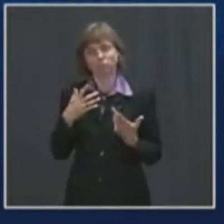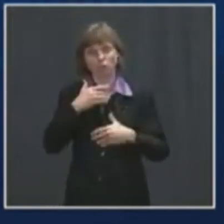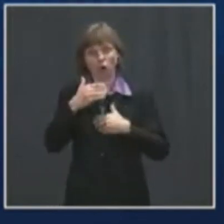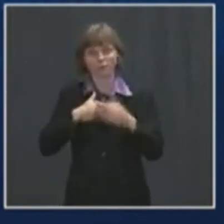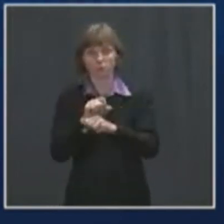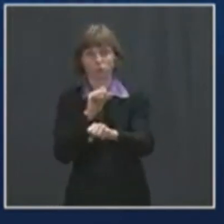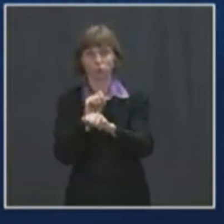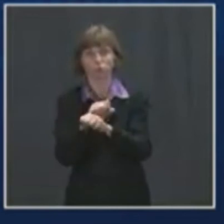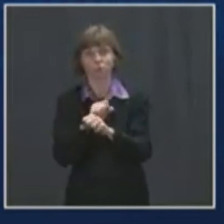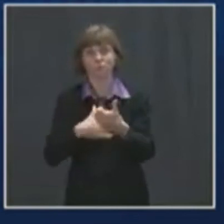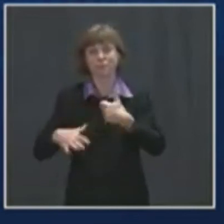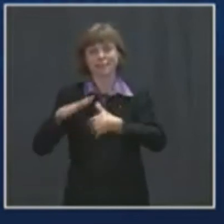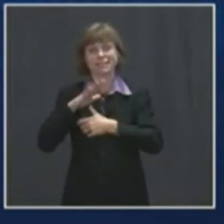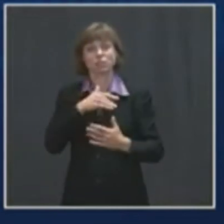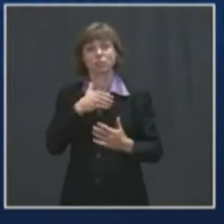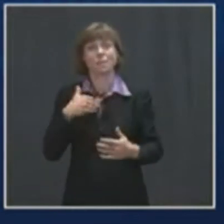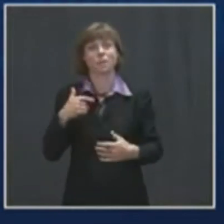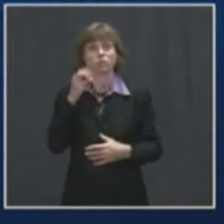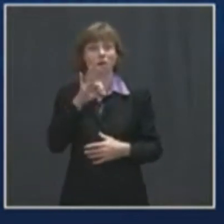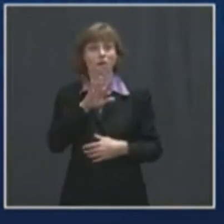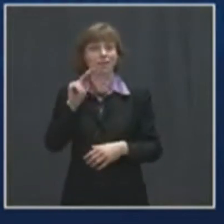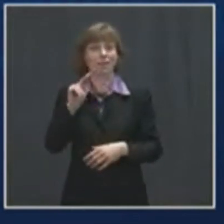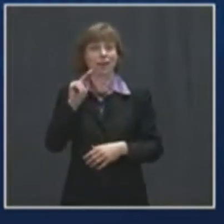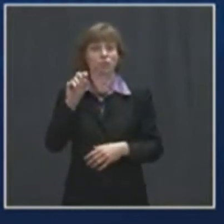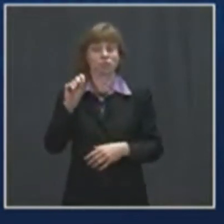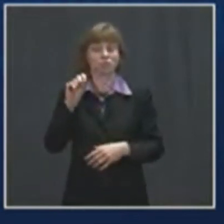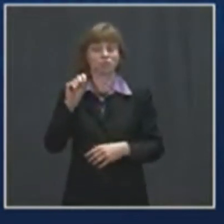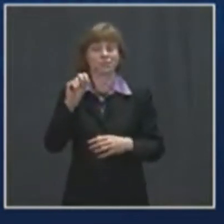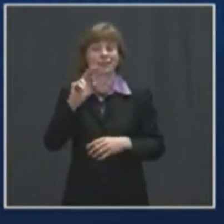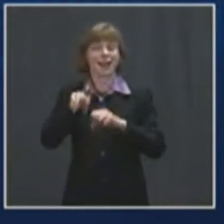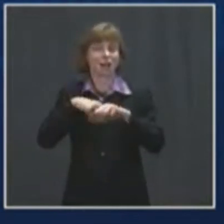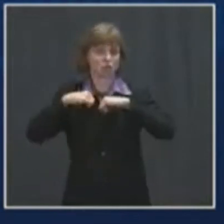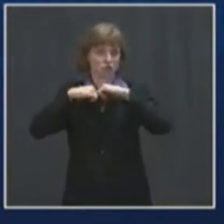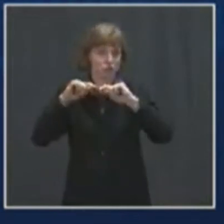and engaging about a range of issues in the Middle East.